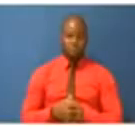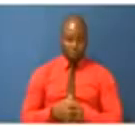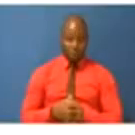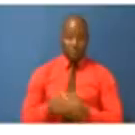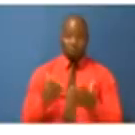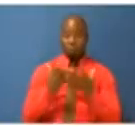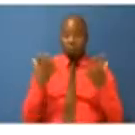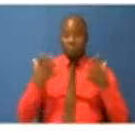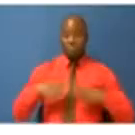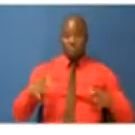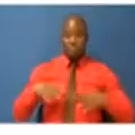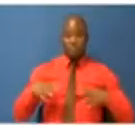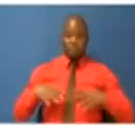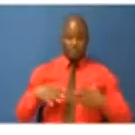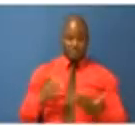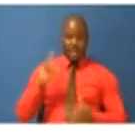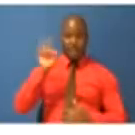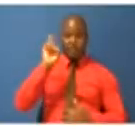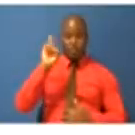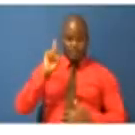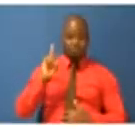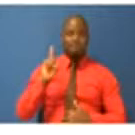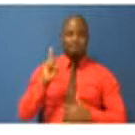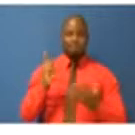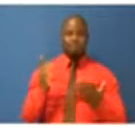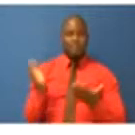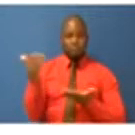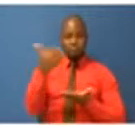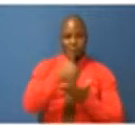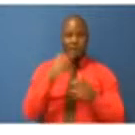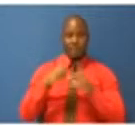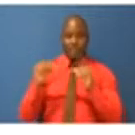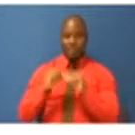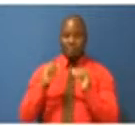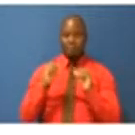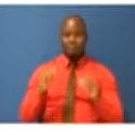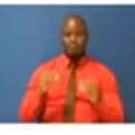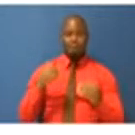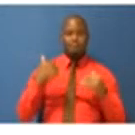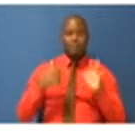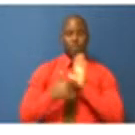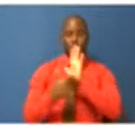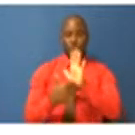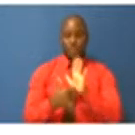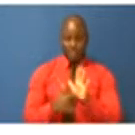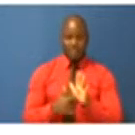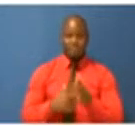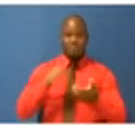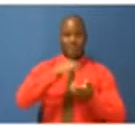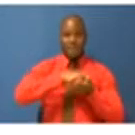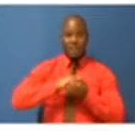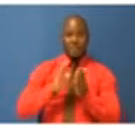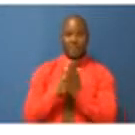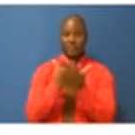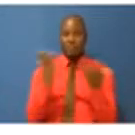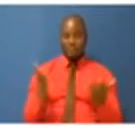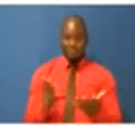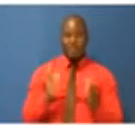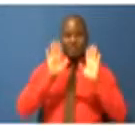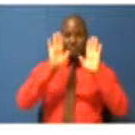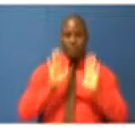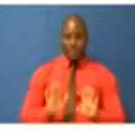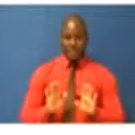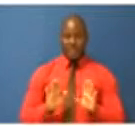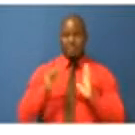and those are the residents of nairobi who sampled messages that we did play here and we did engage them because they are very key and